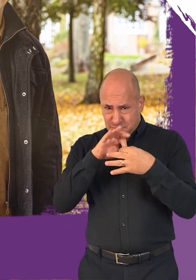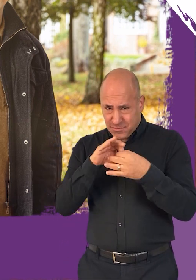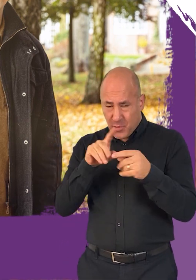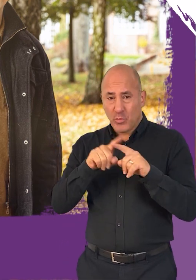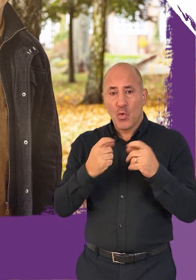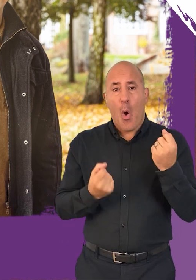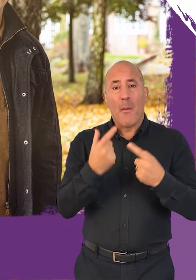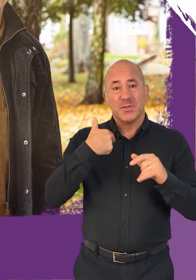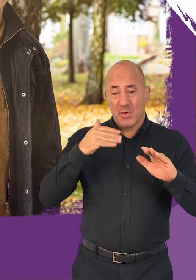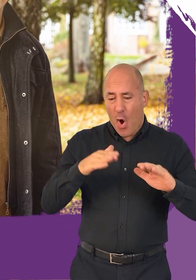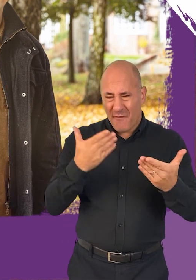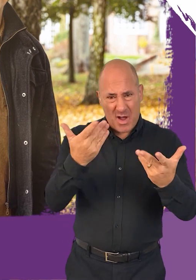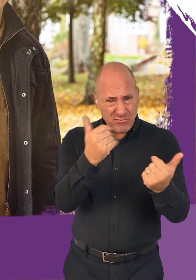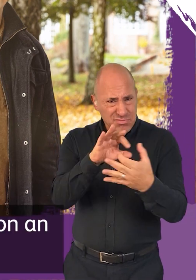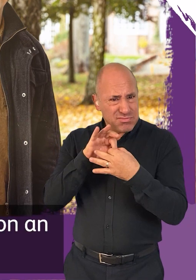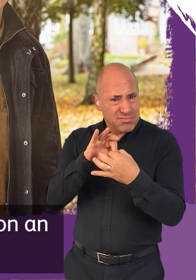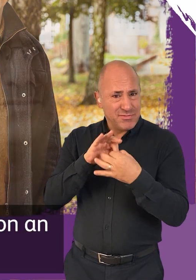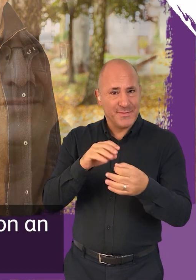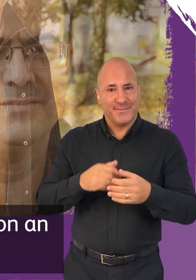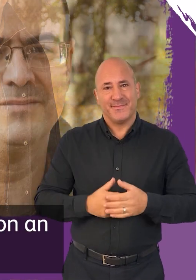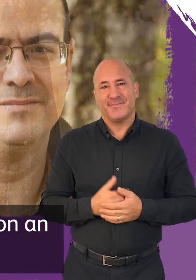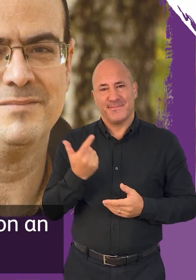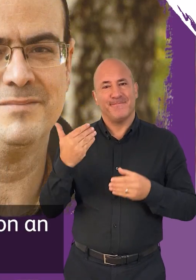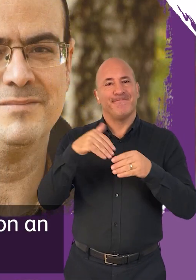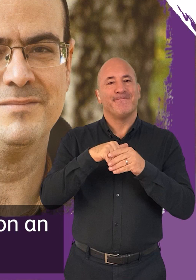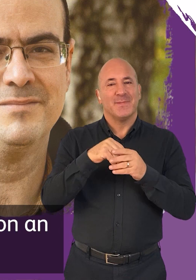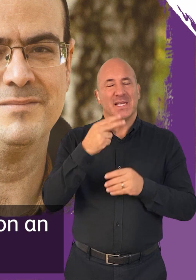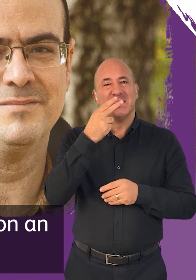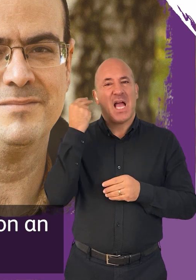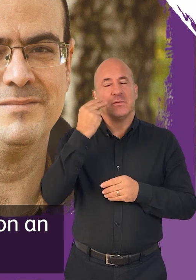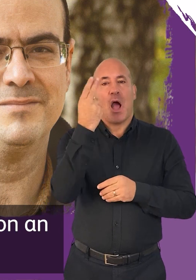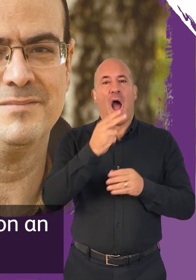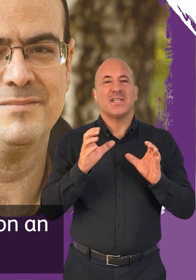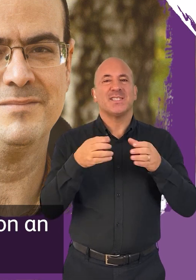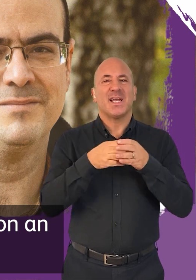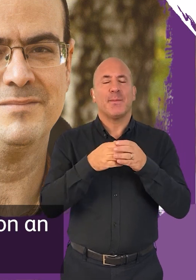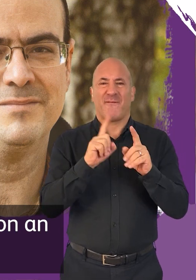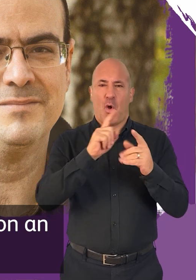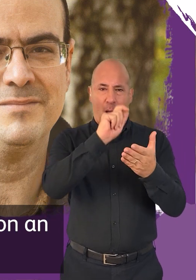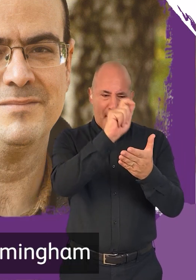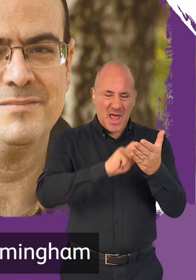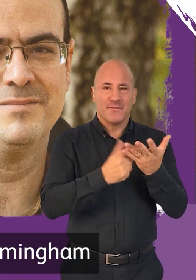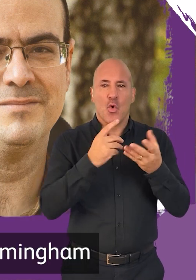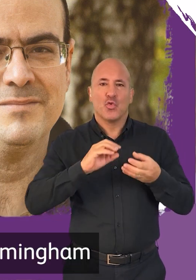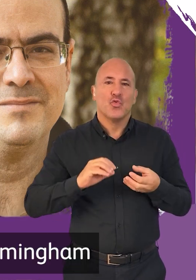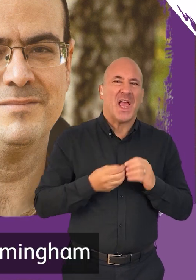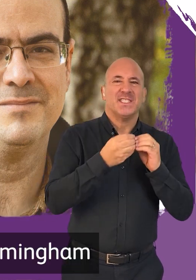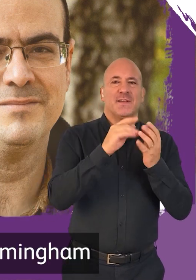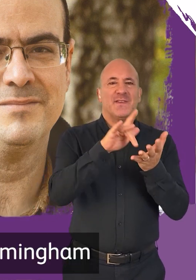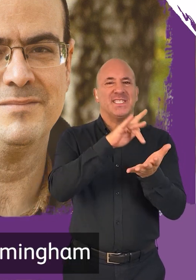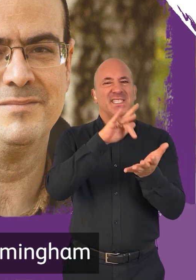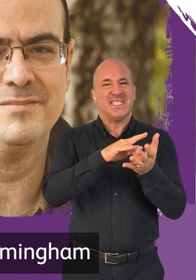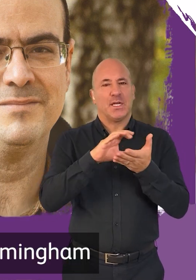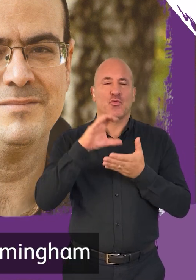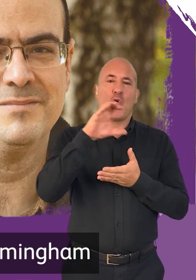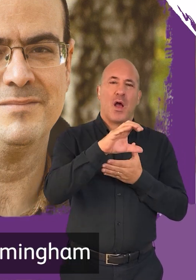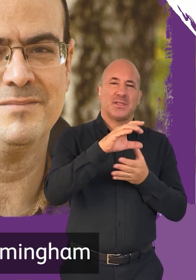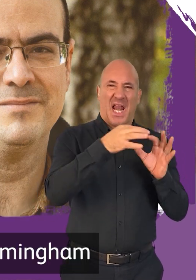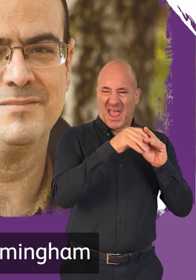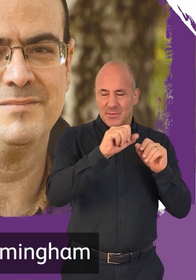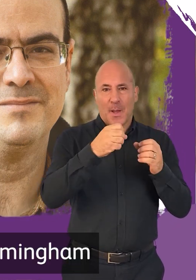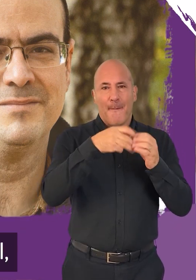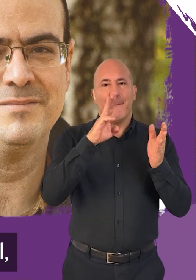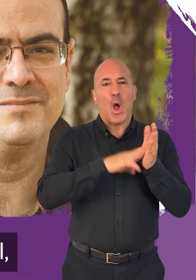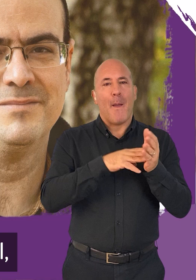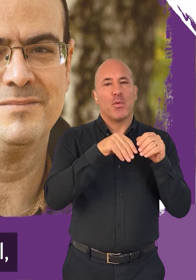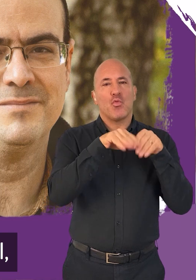opportunities the charity offers. James worked with the Sense Arts team on an application to the Creative Cities grant as part of